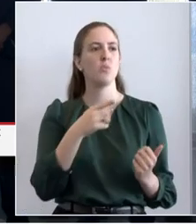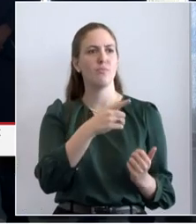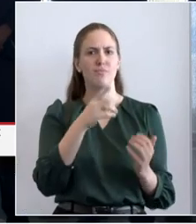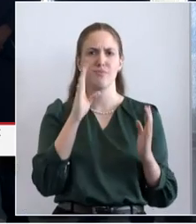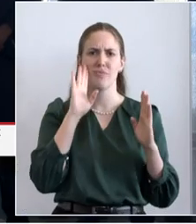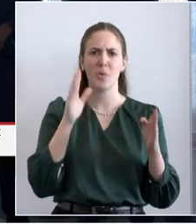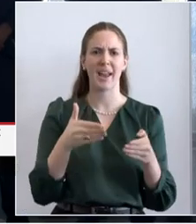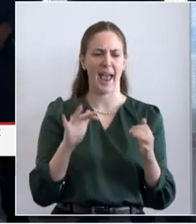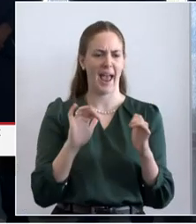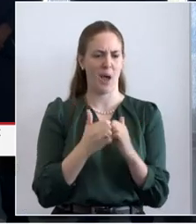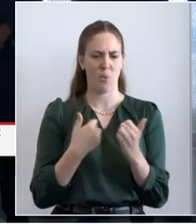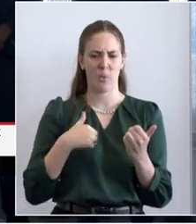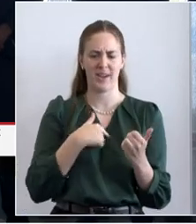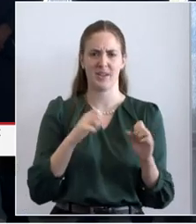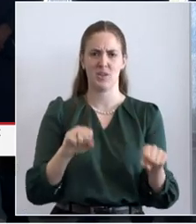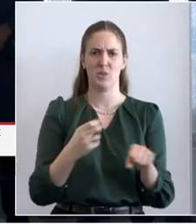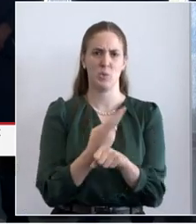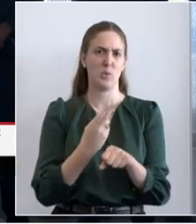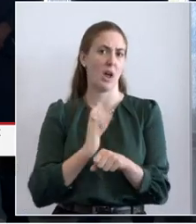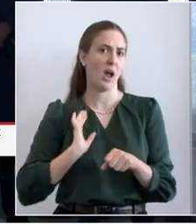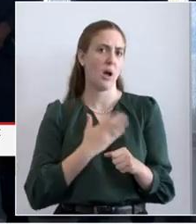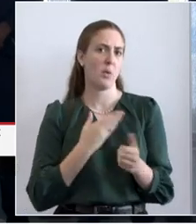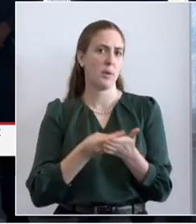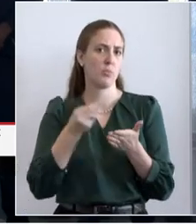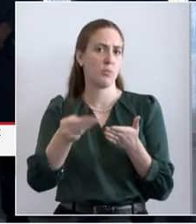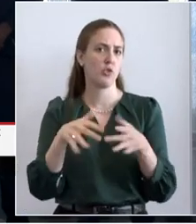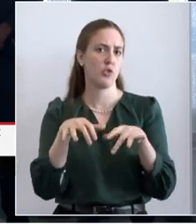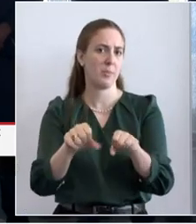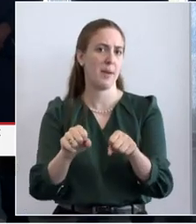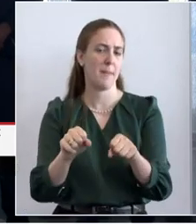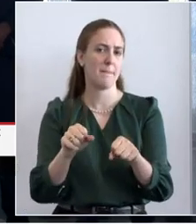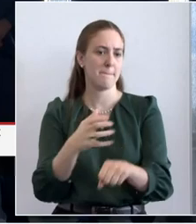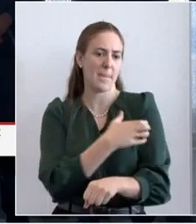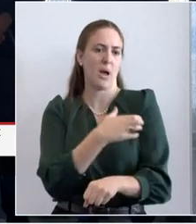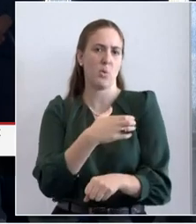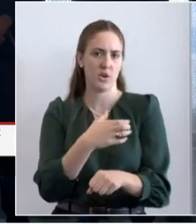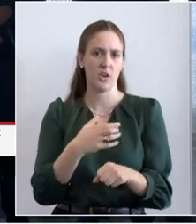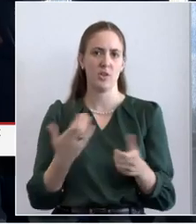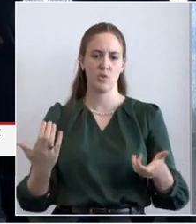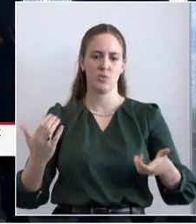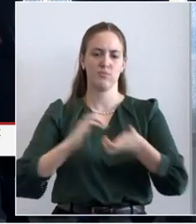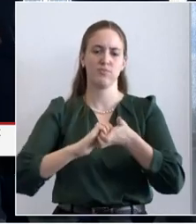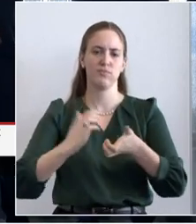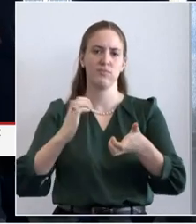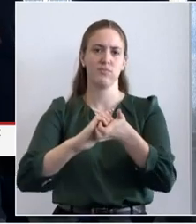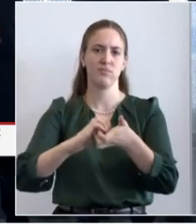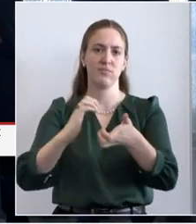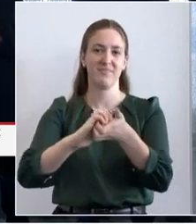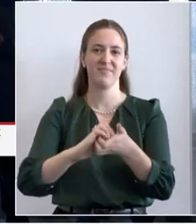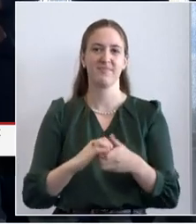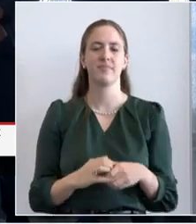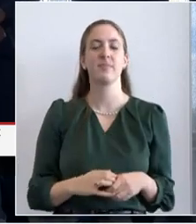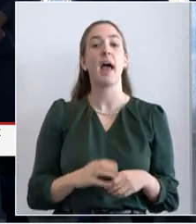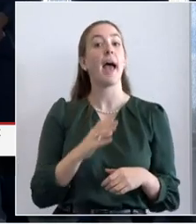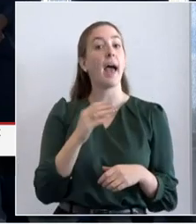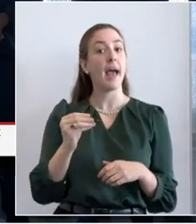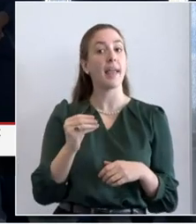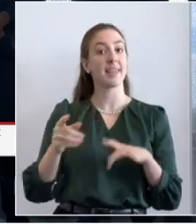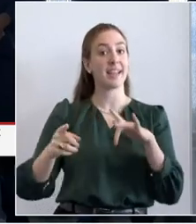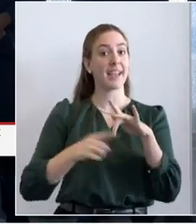our procurement power to grow our businesses. And when I say close the gap, the wealth gap